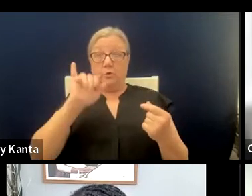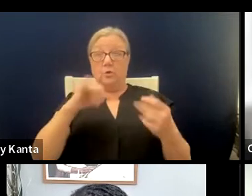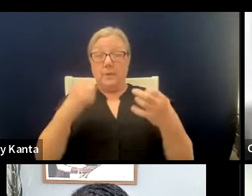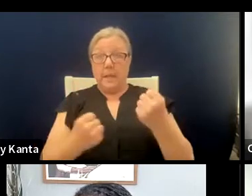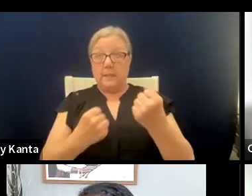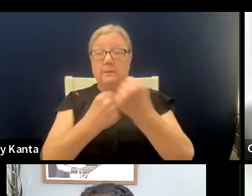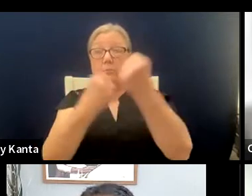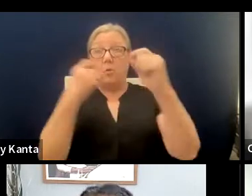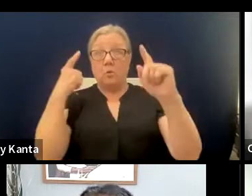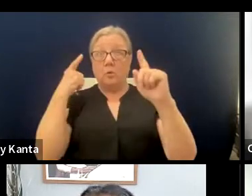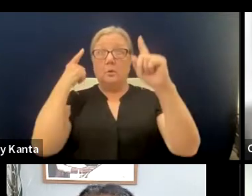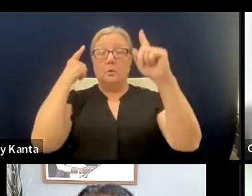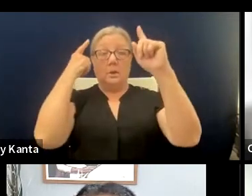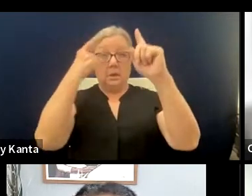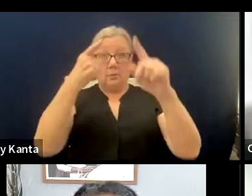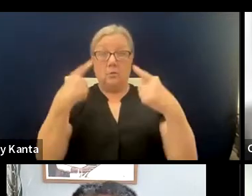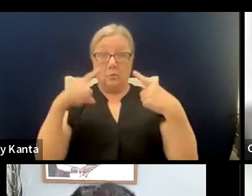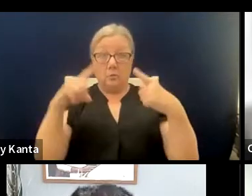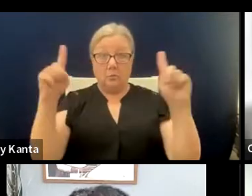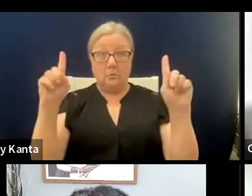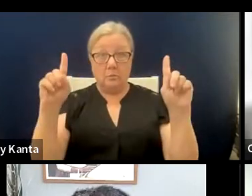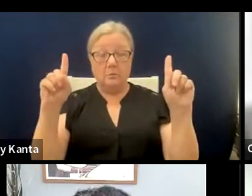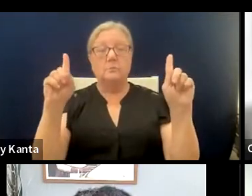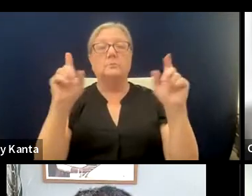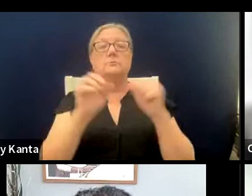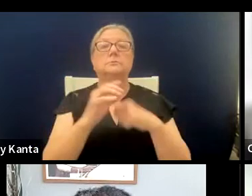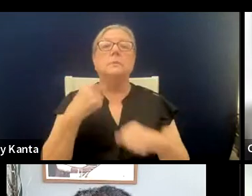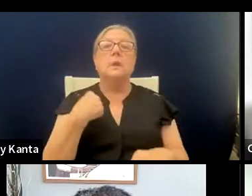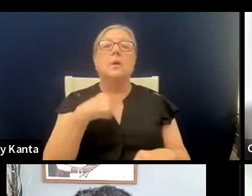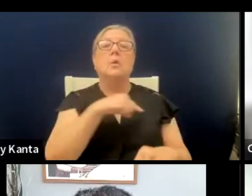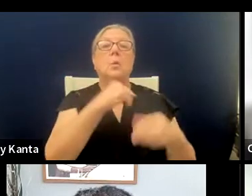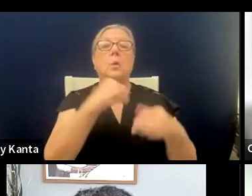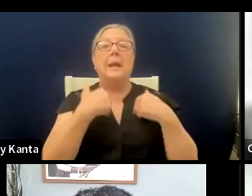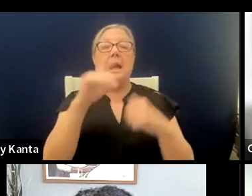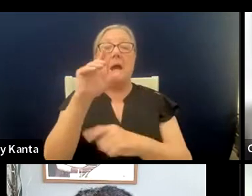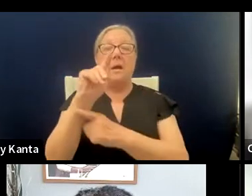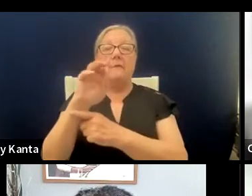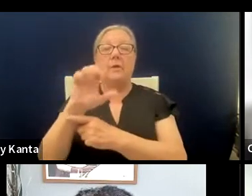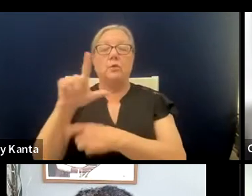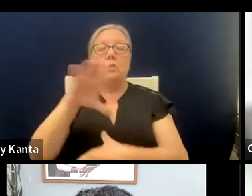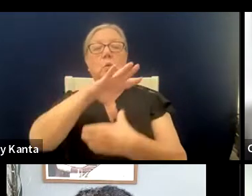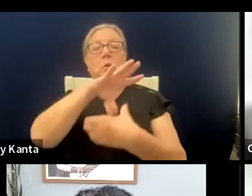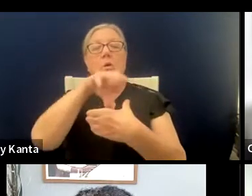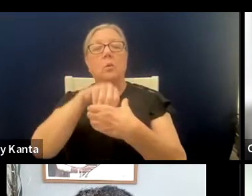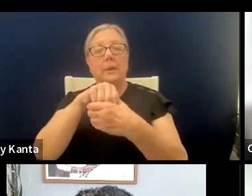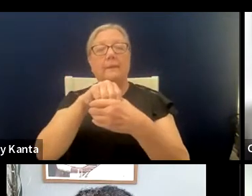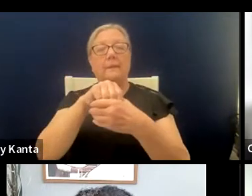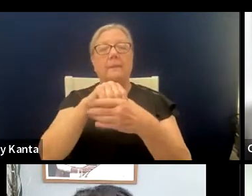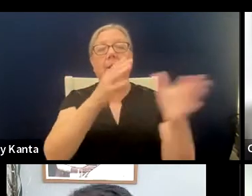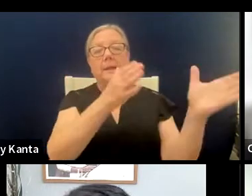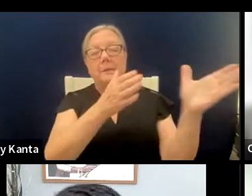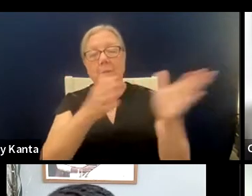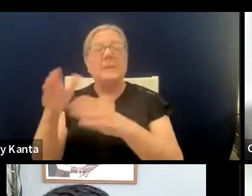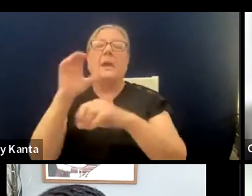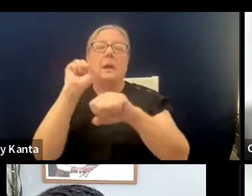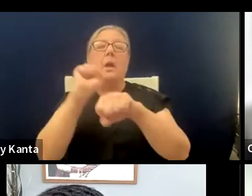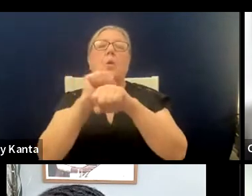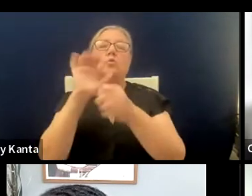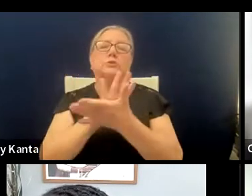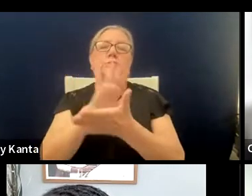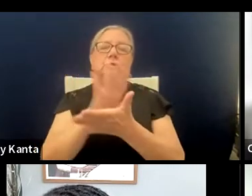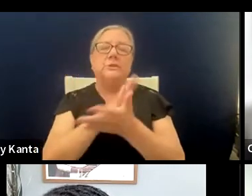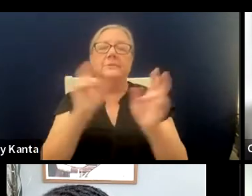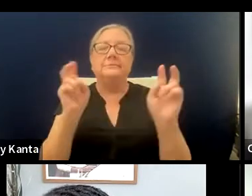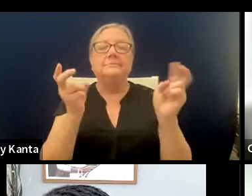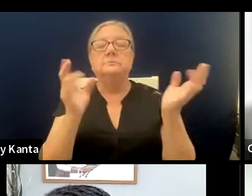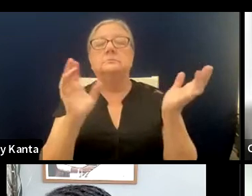how? And we have a tool in the framework, a worksheet that the